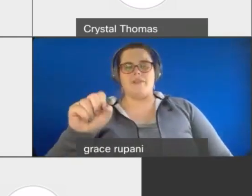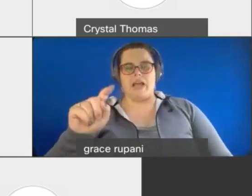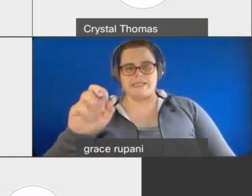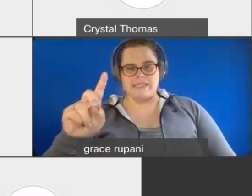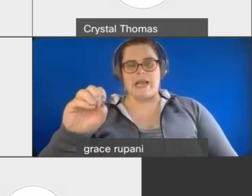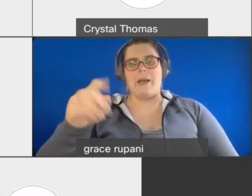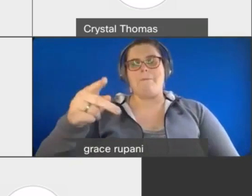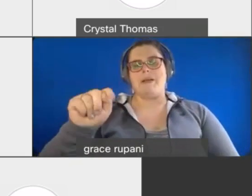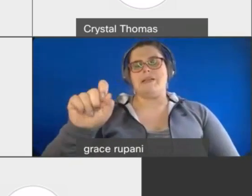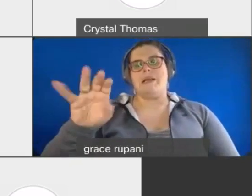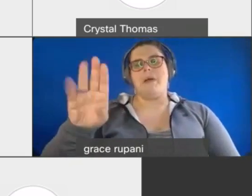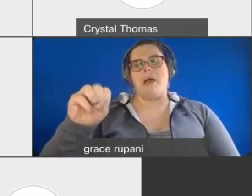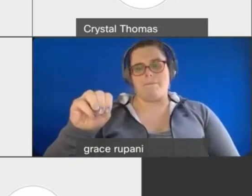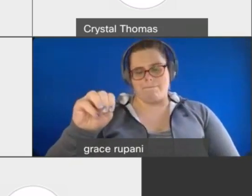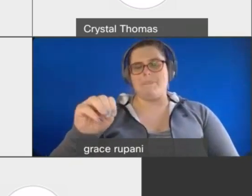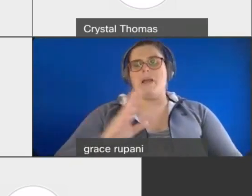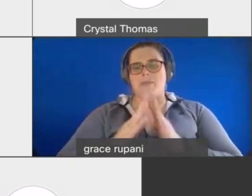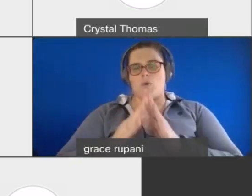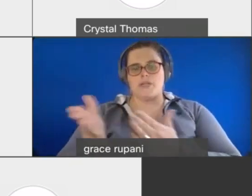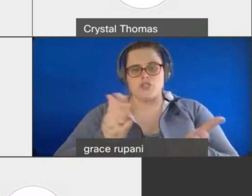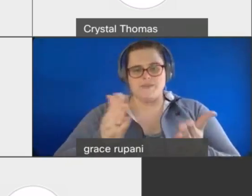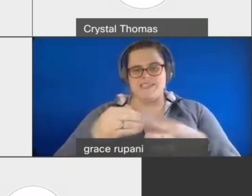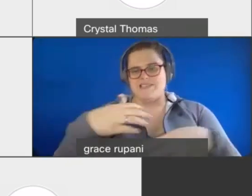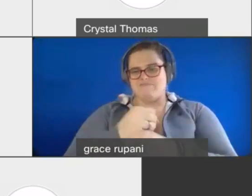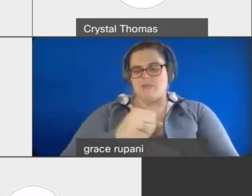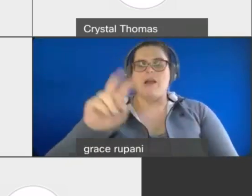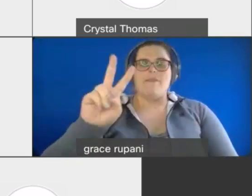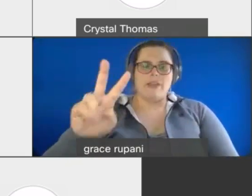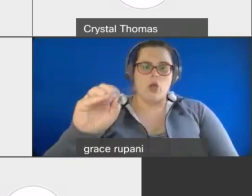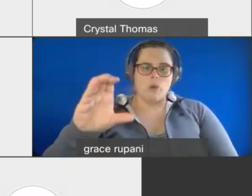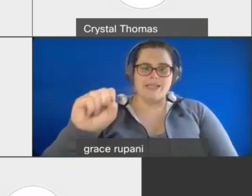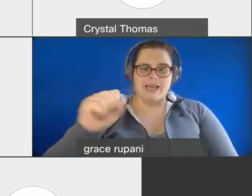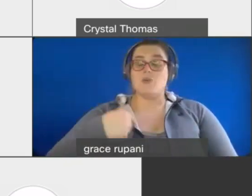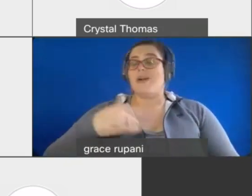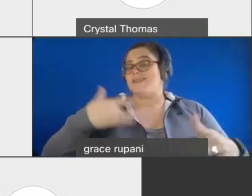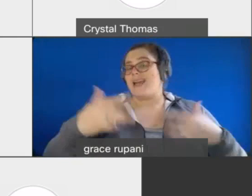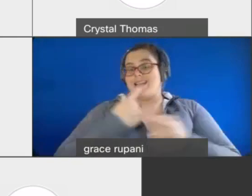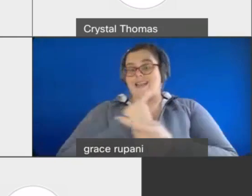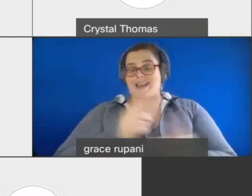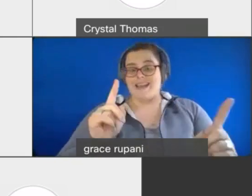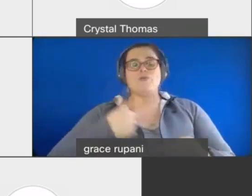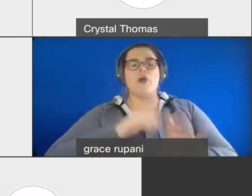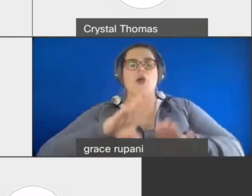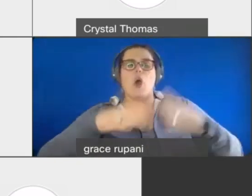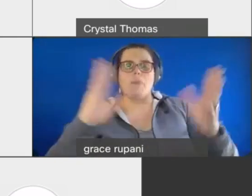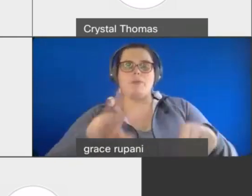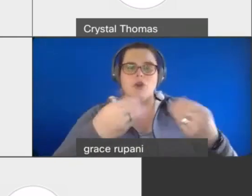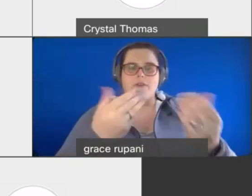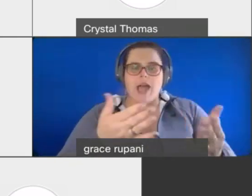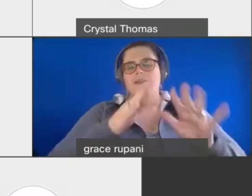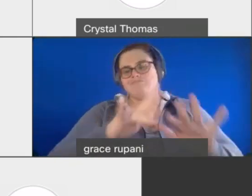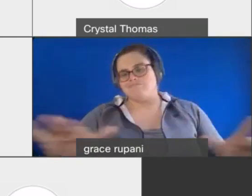better known as VLCS, is excited to announce that we are open to provide various day program